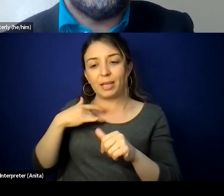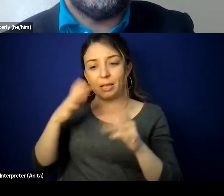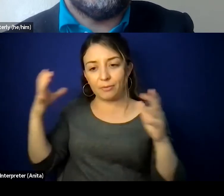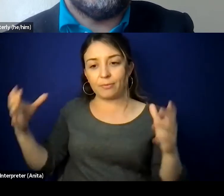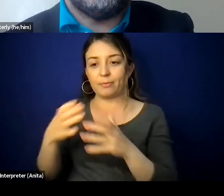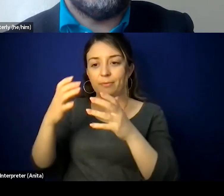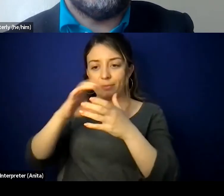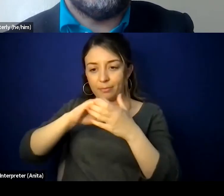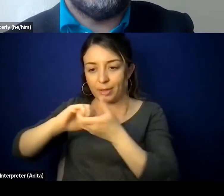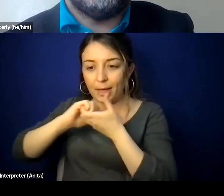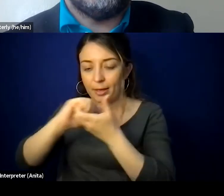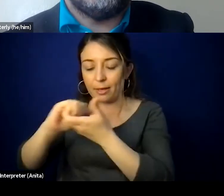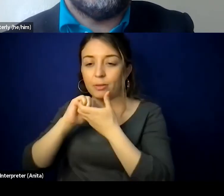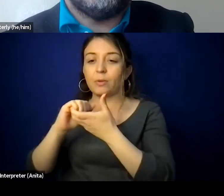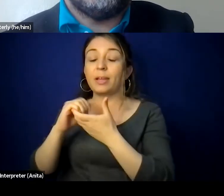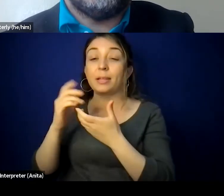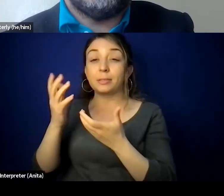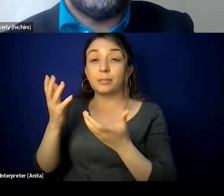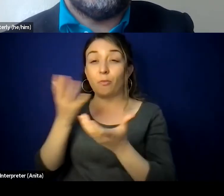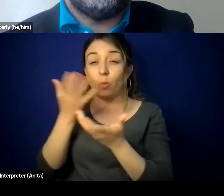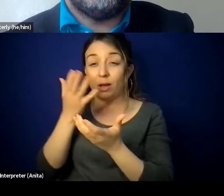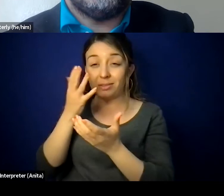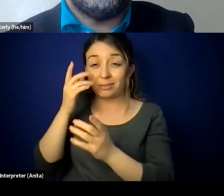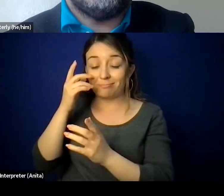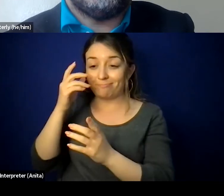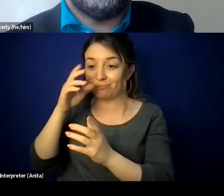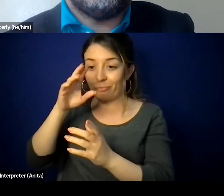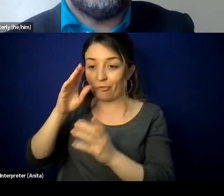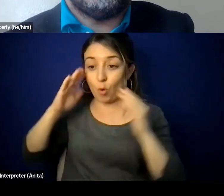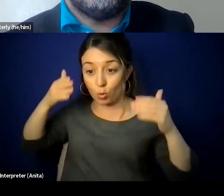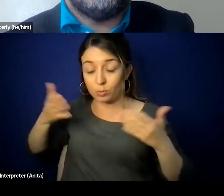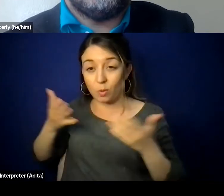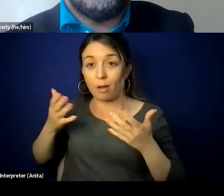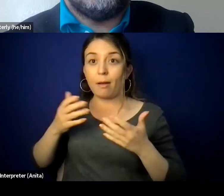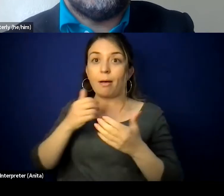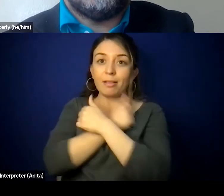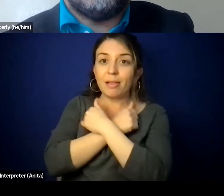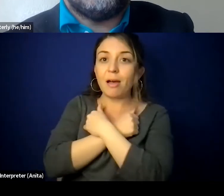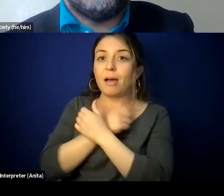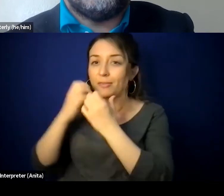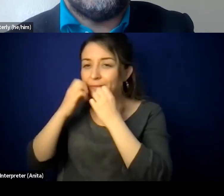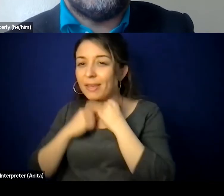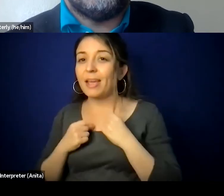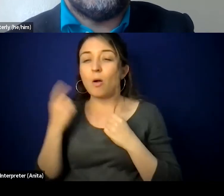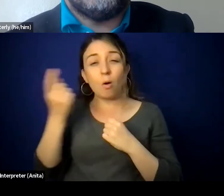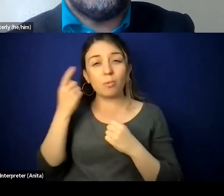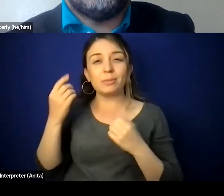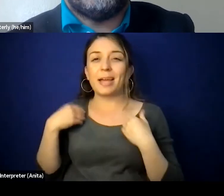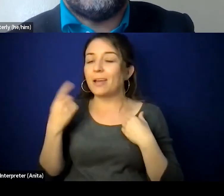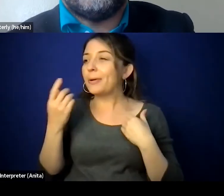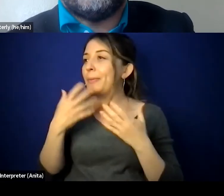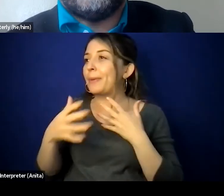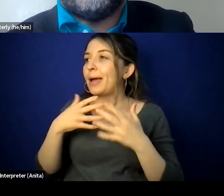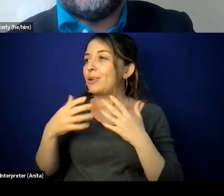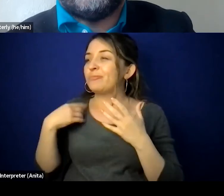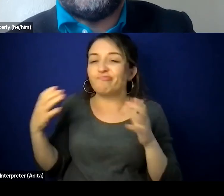centers love and relationship and care. And so we have this community that, like, when we get together, it could be for a convening to